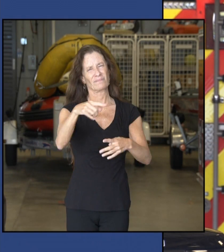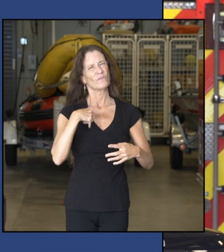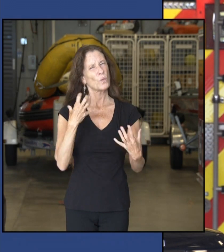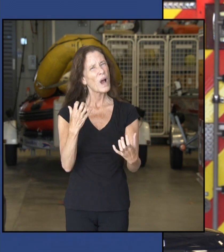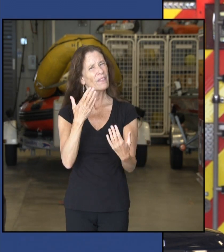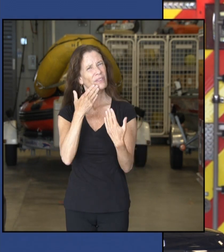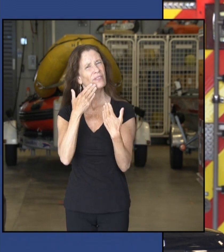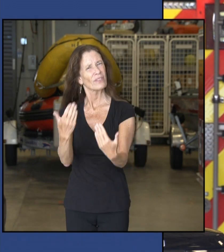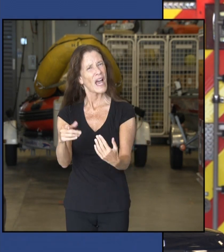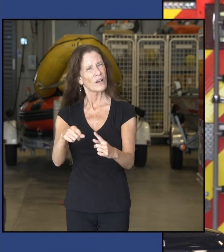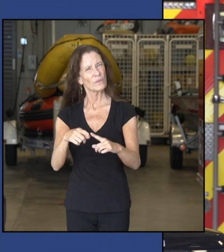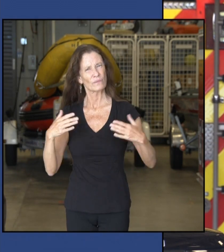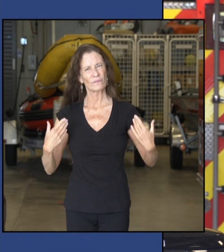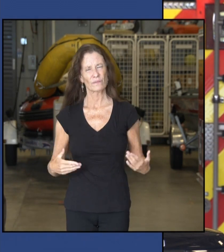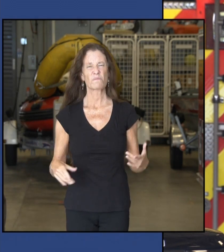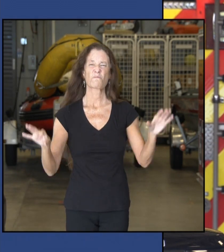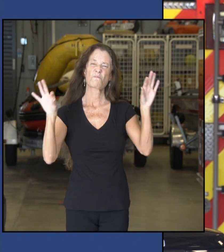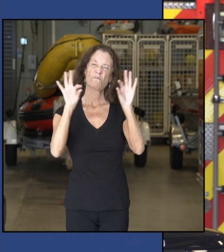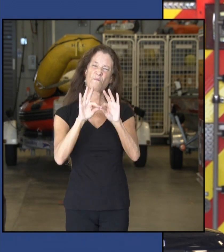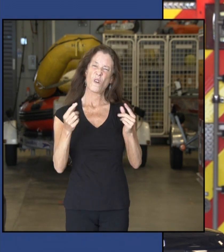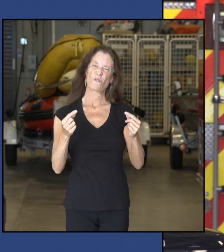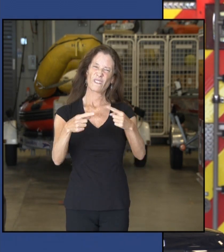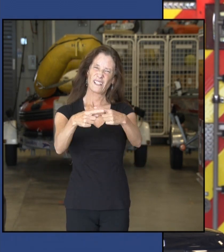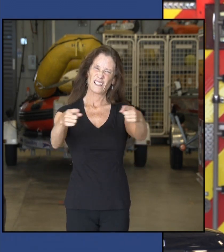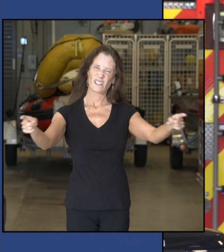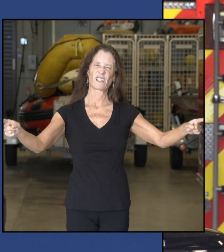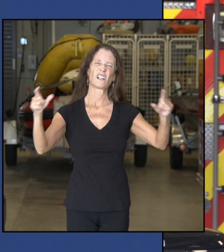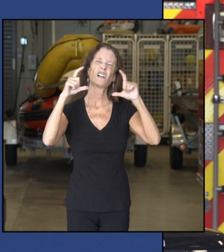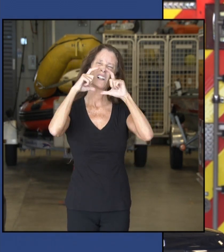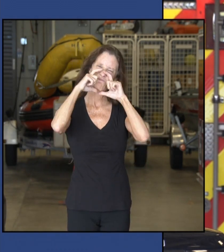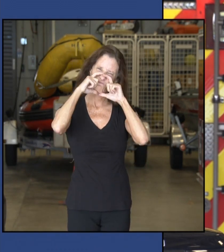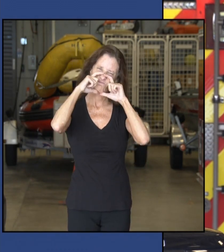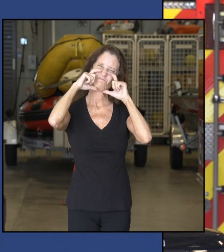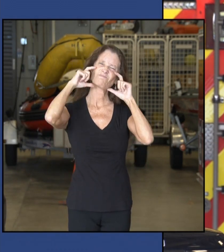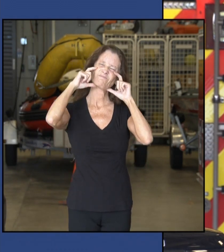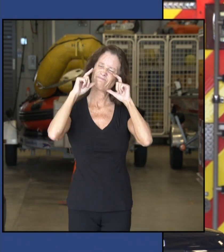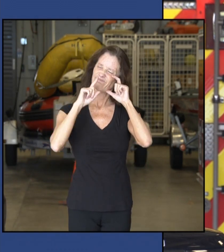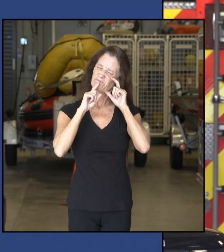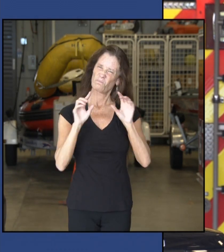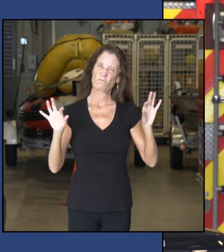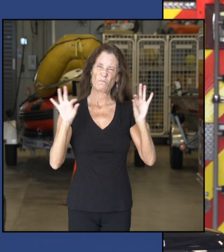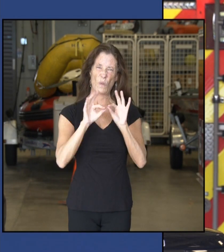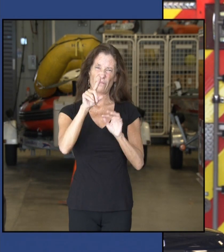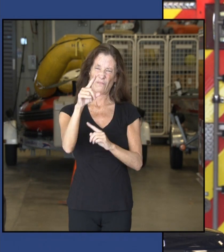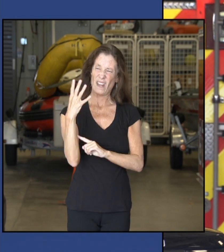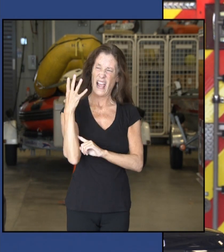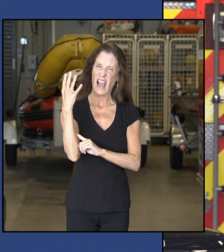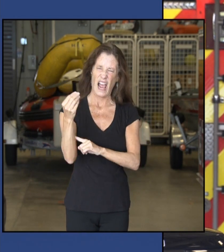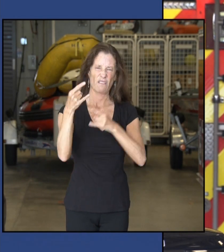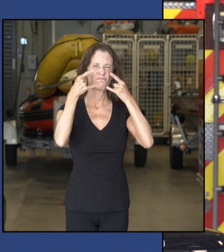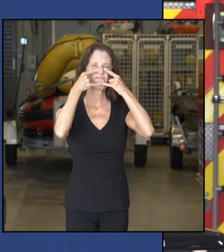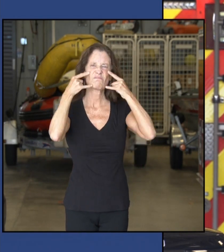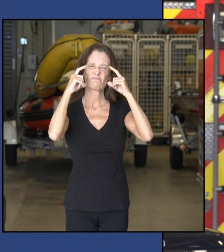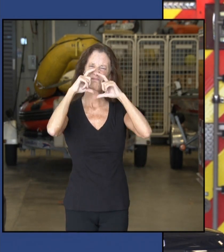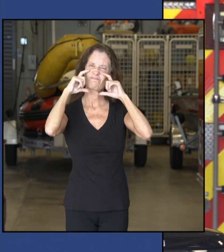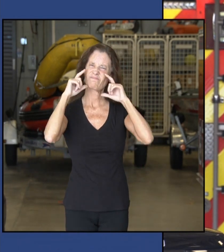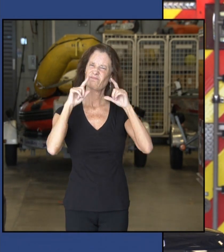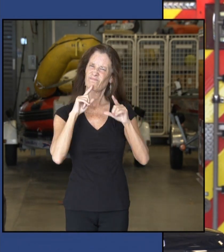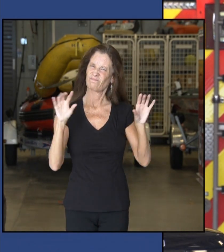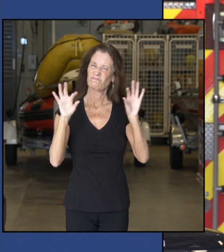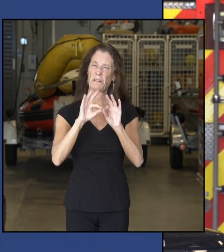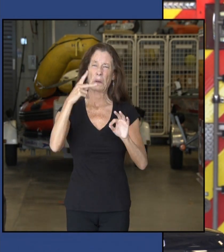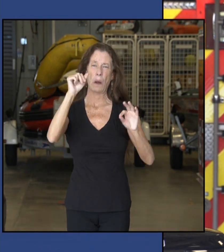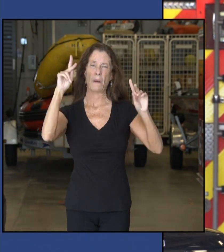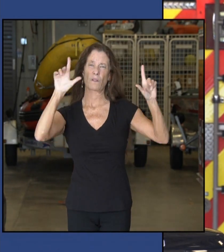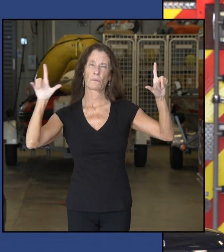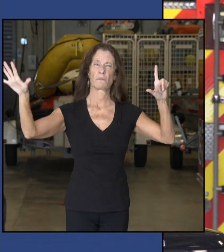doing what you're all doing right now, whenever we're in public. I think most Pennsylvanians understand the importance of mask wearing during